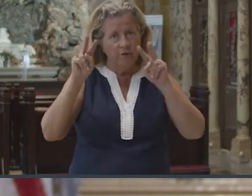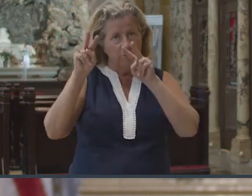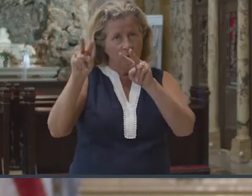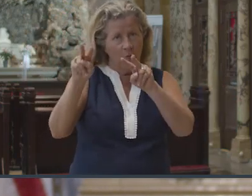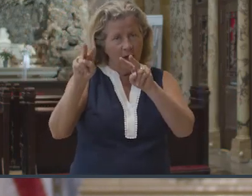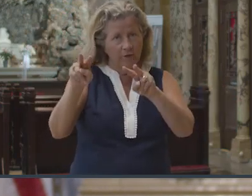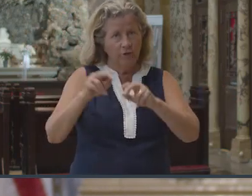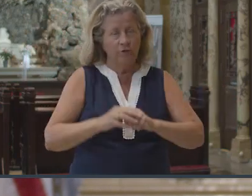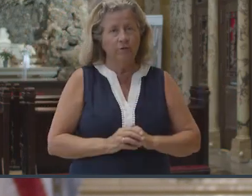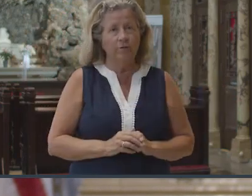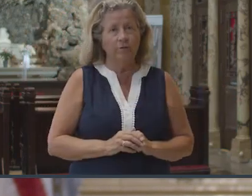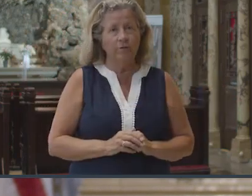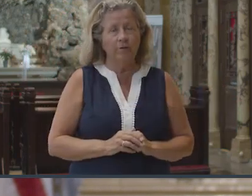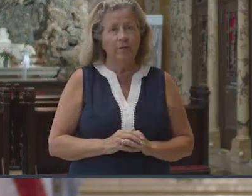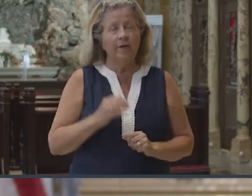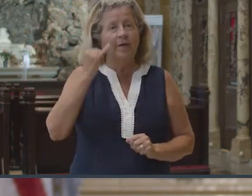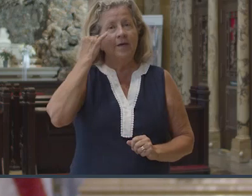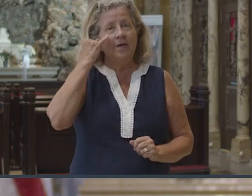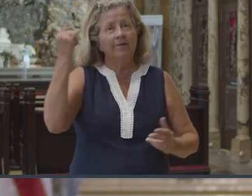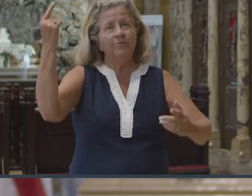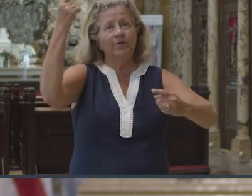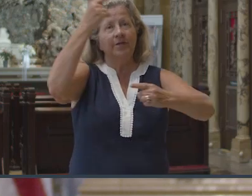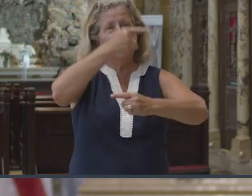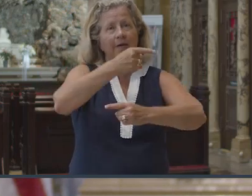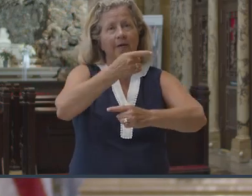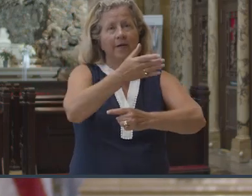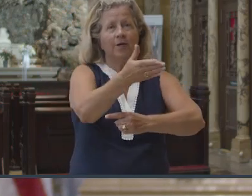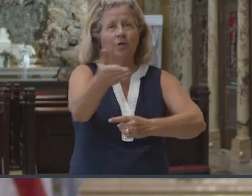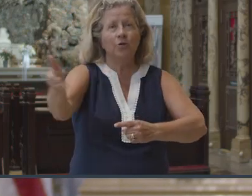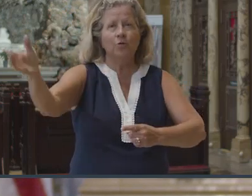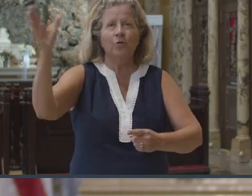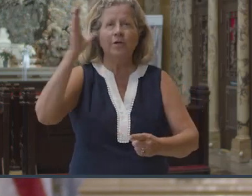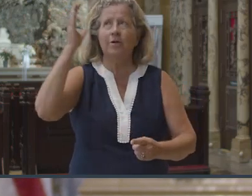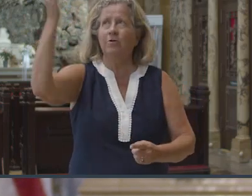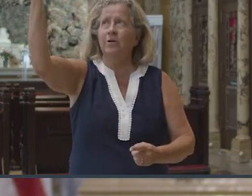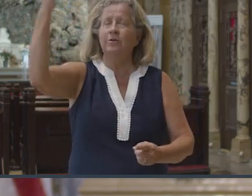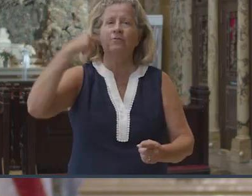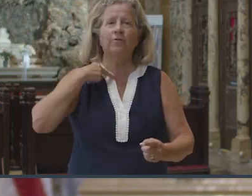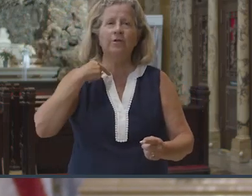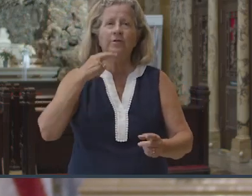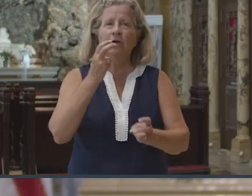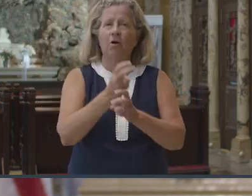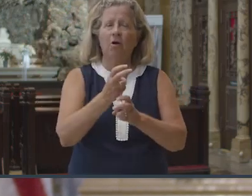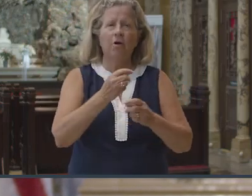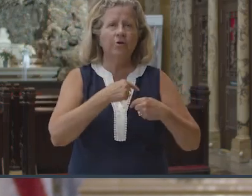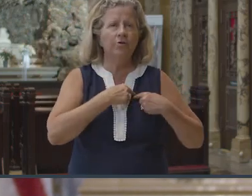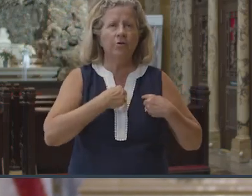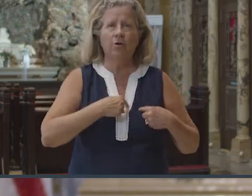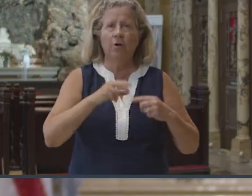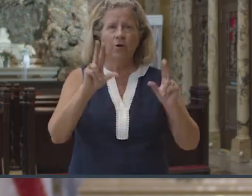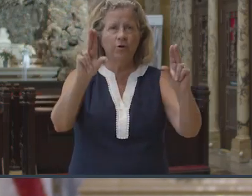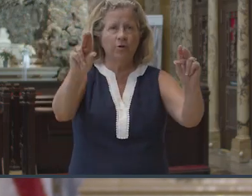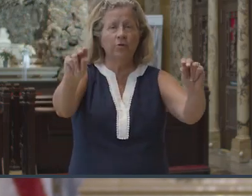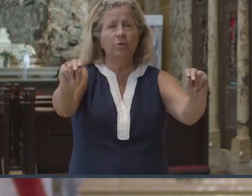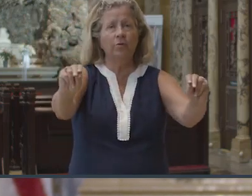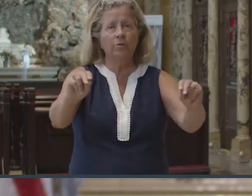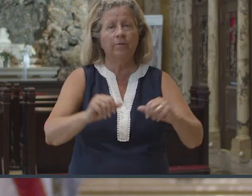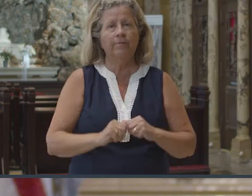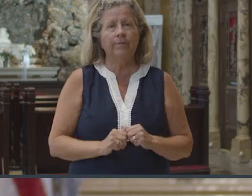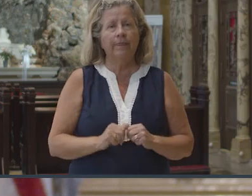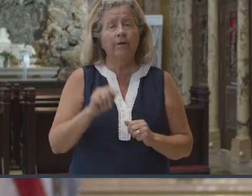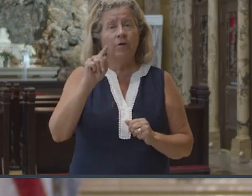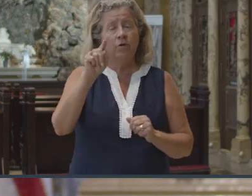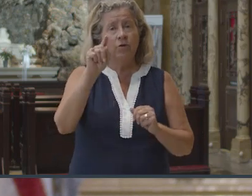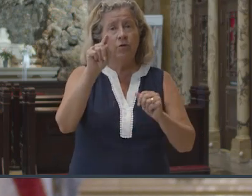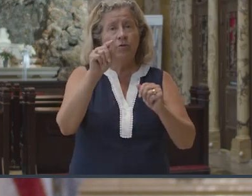night. If today you hear his voice, harden not your hearts. You make an end